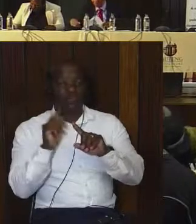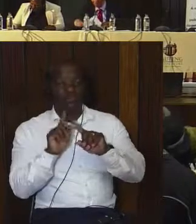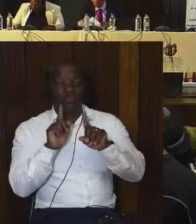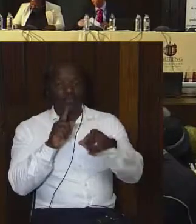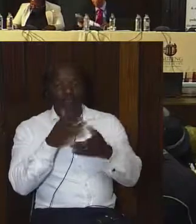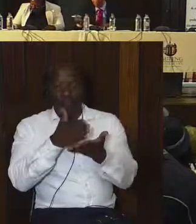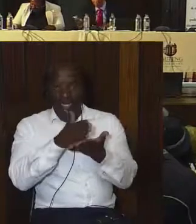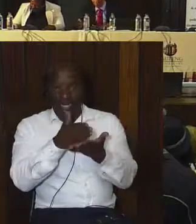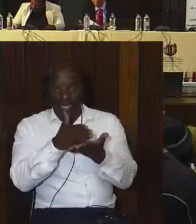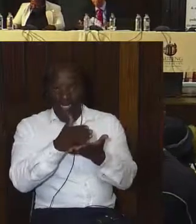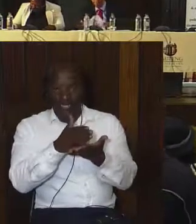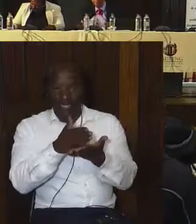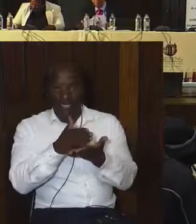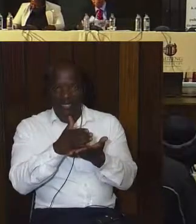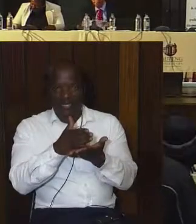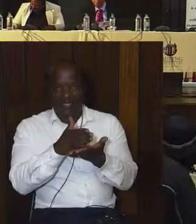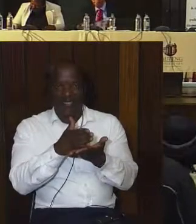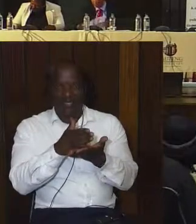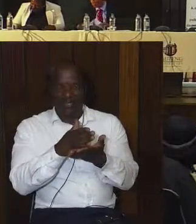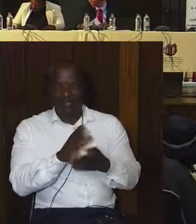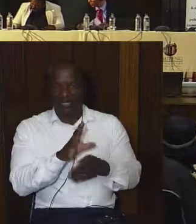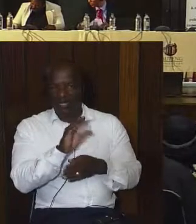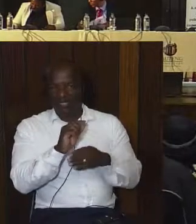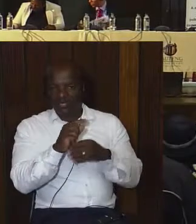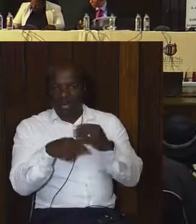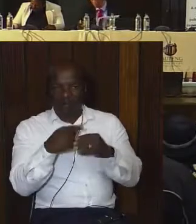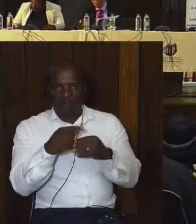were asking about the